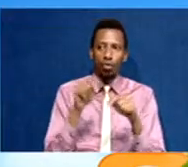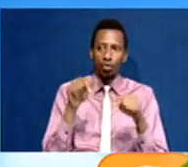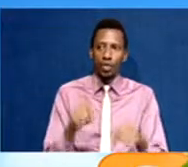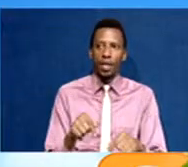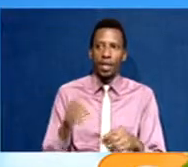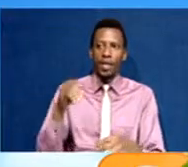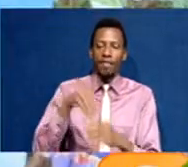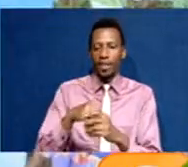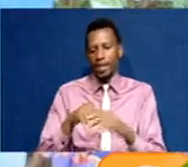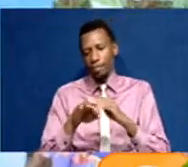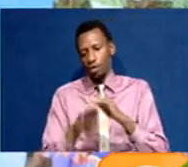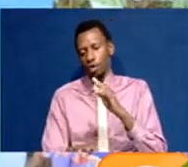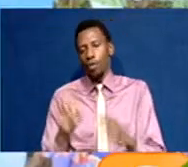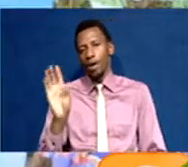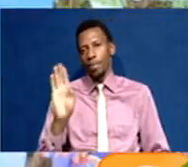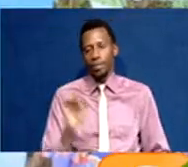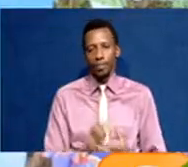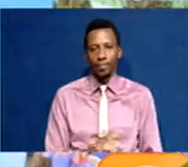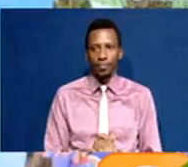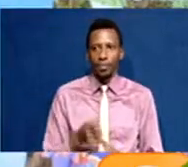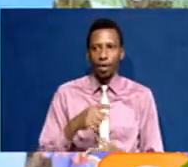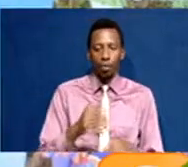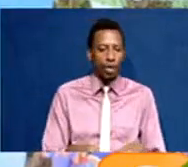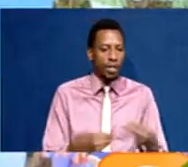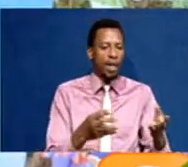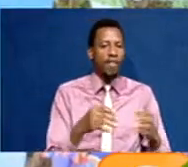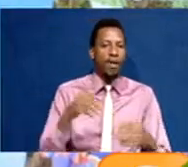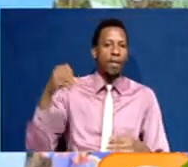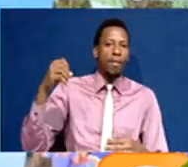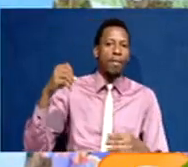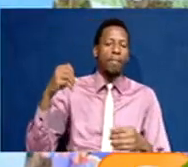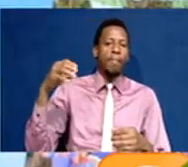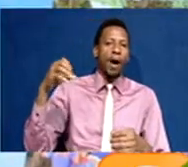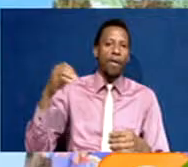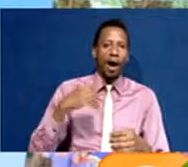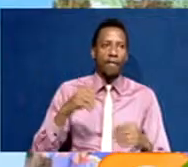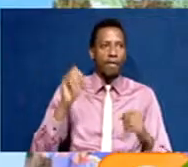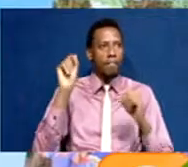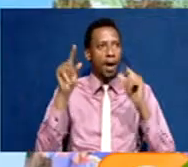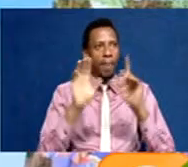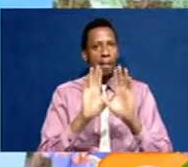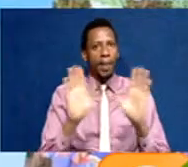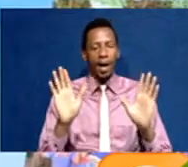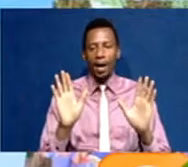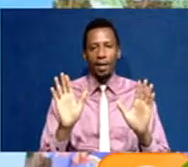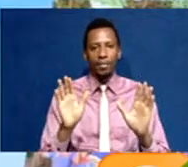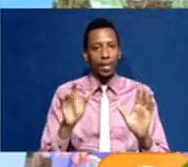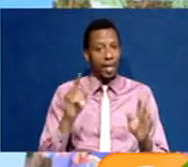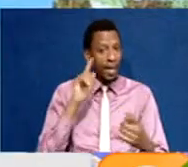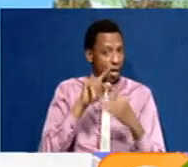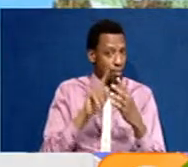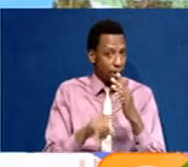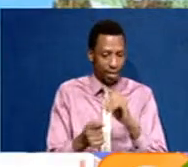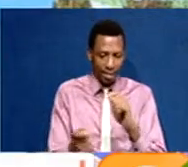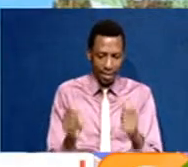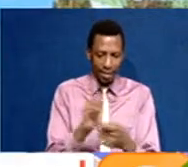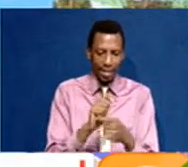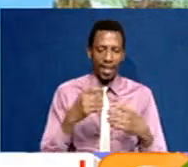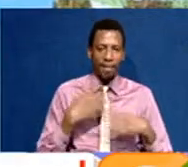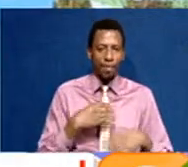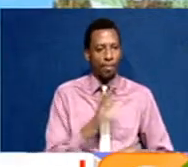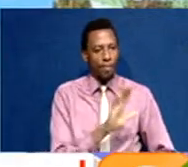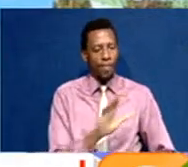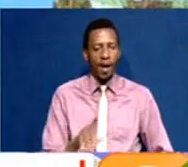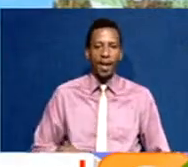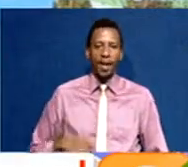than $1 billion. We don't generate power so that we can just have a lot of sparks flying around. We do this because it changes people's lives. Once upon a